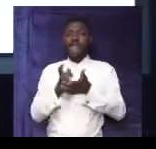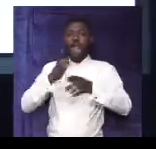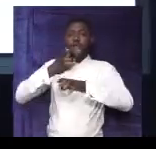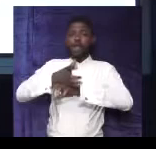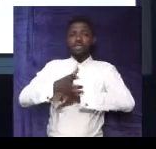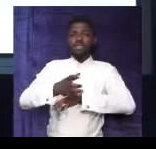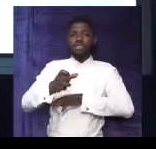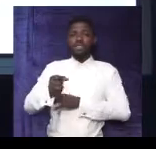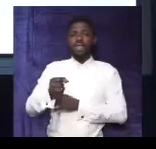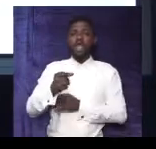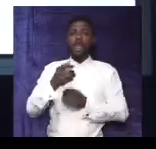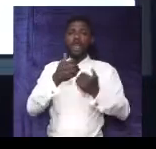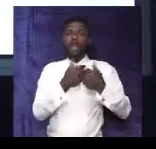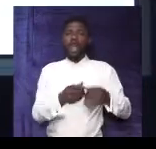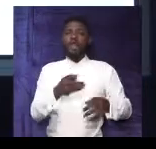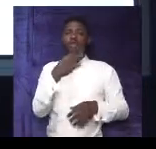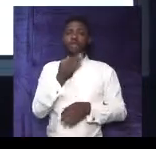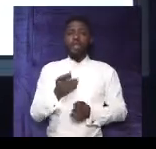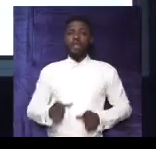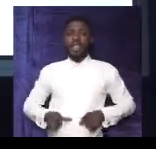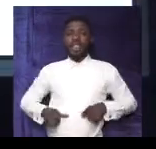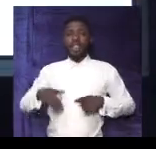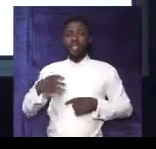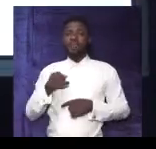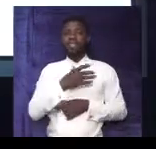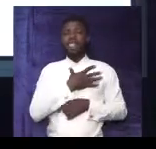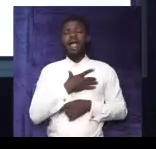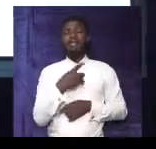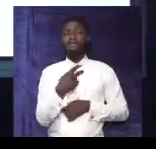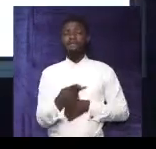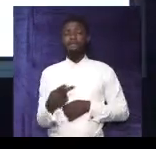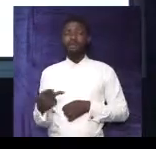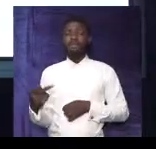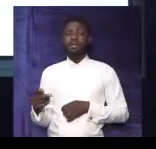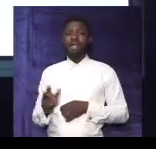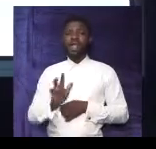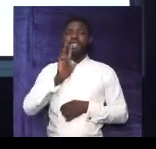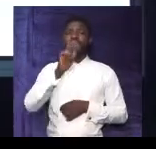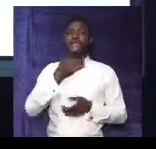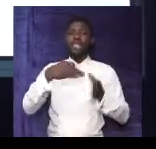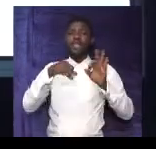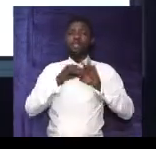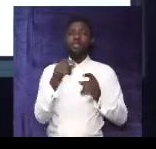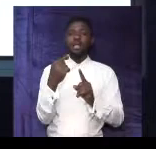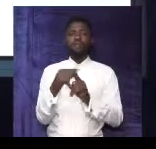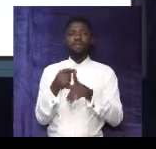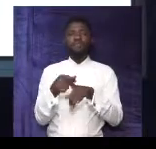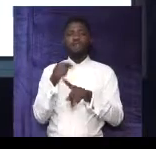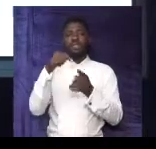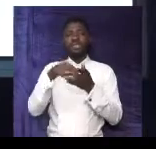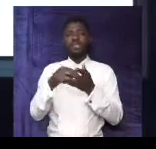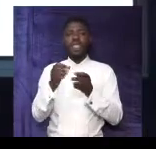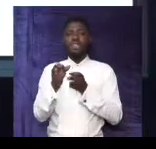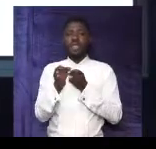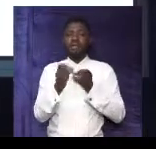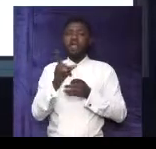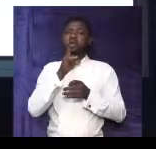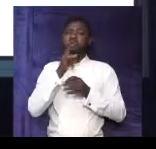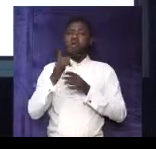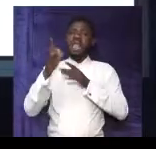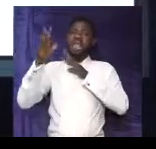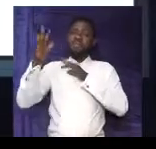event that causes loss of lives and properties. Three key words from this